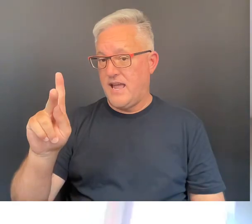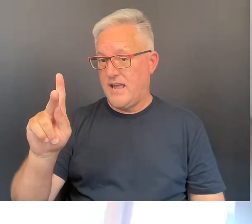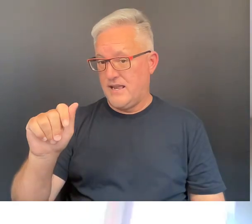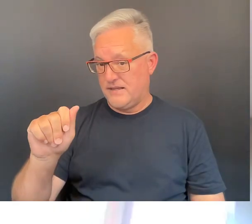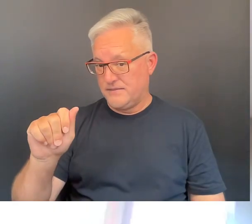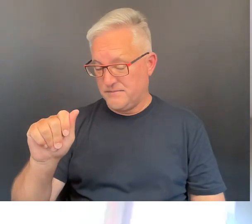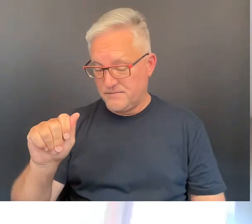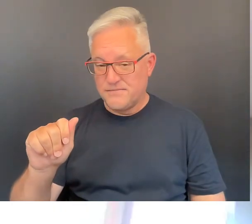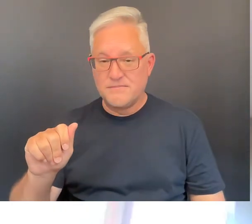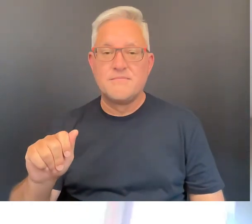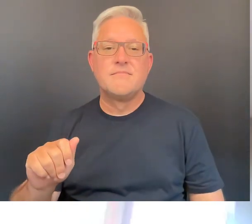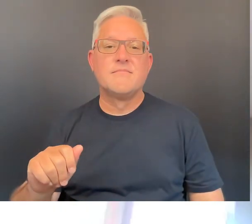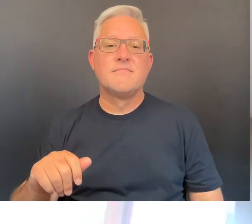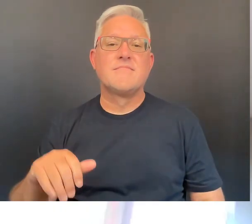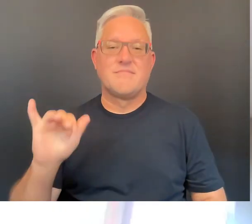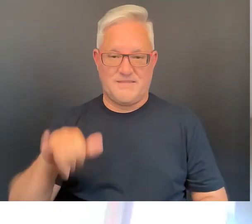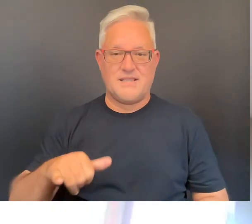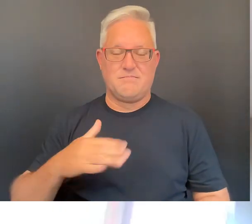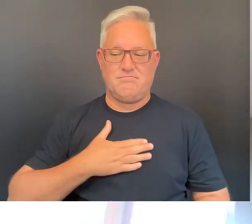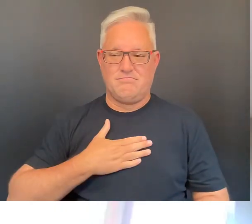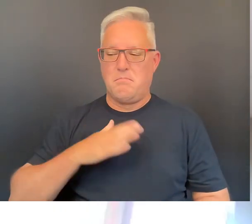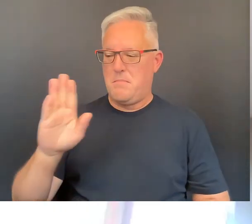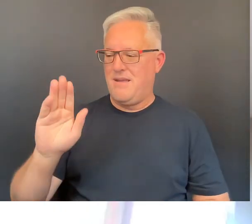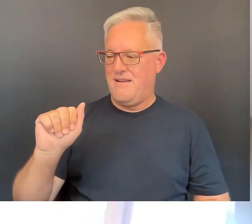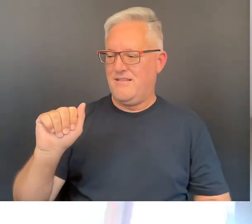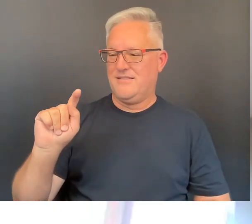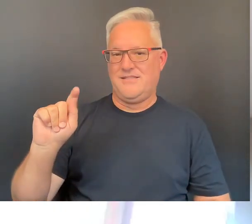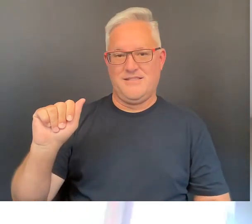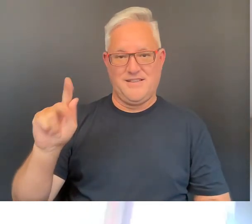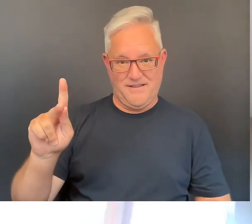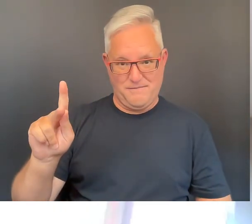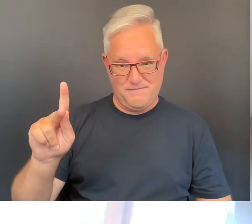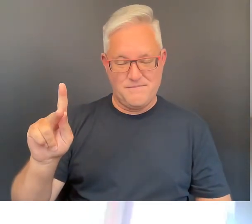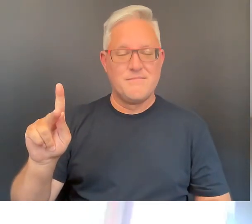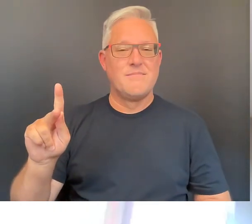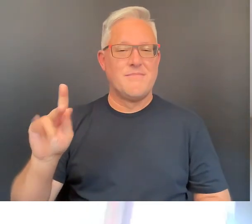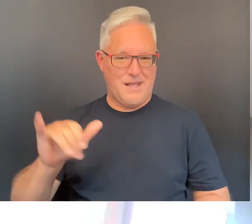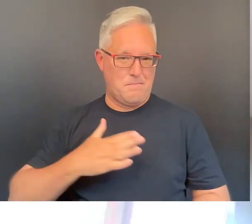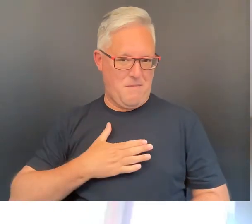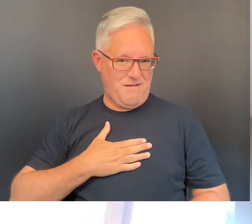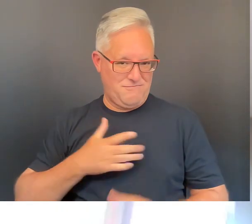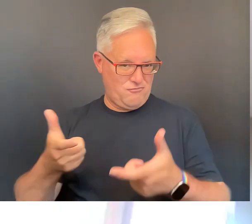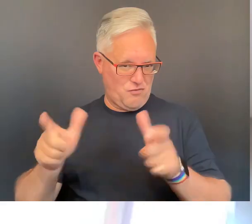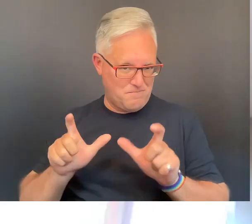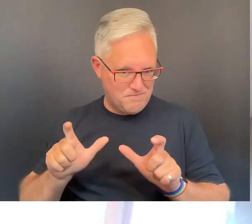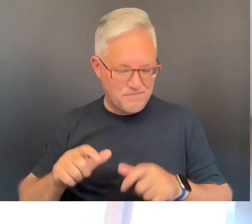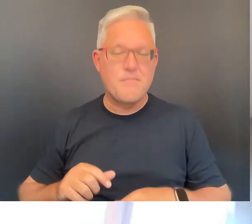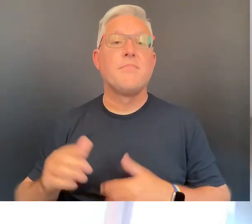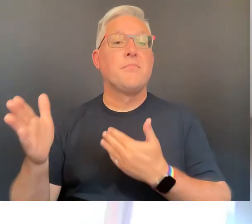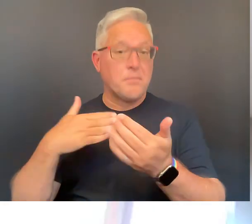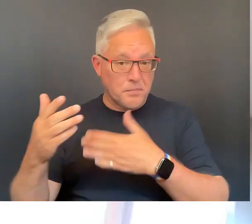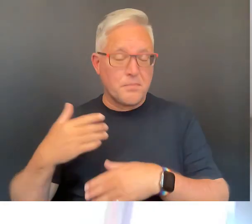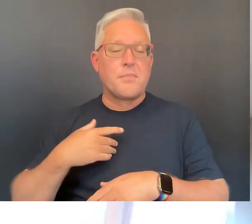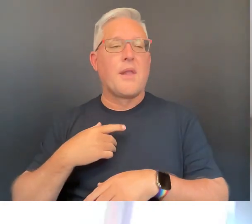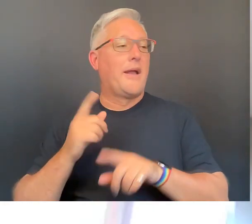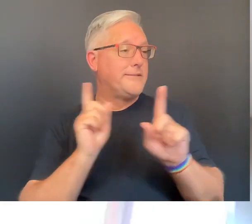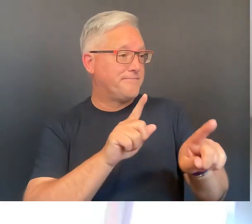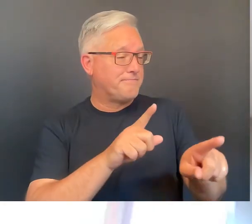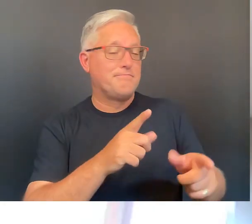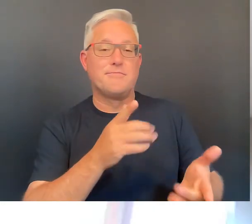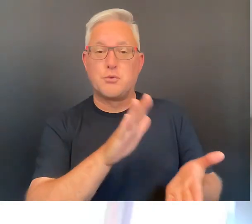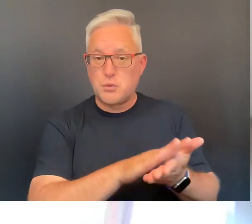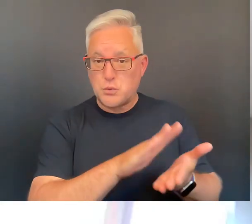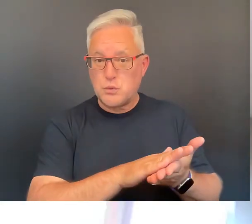Batak. So I'm a Batak. And so then I went to school all